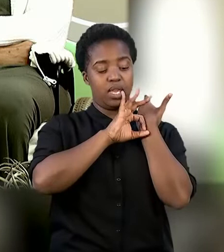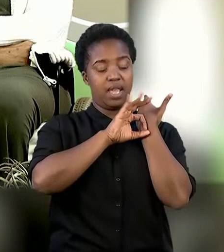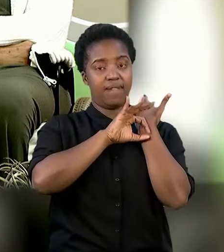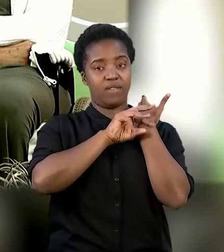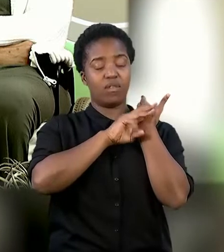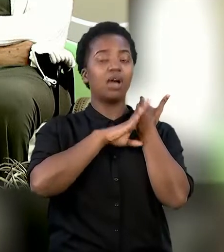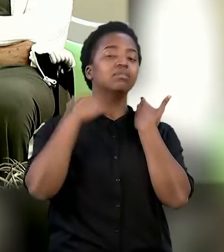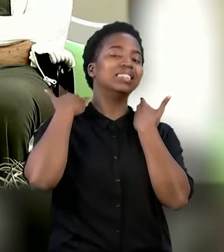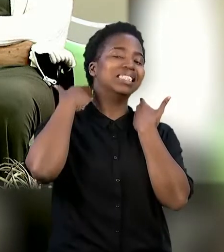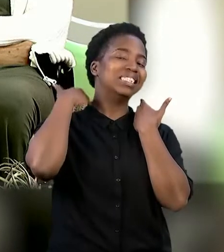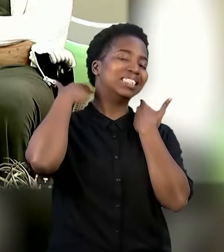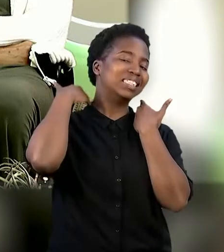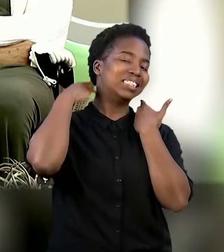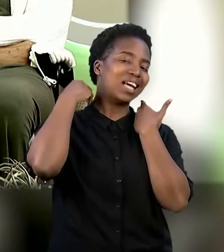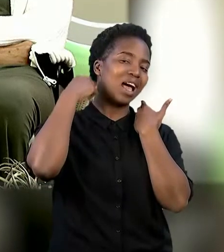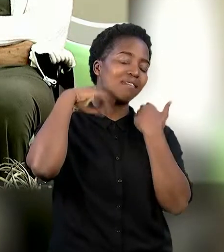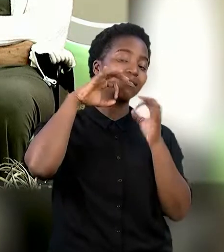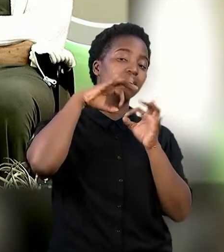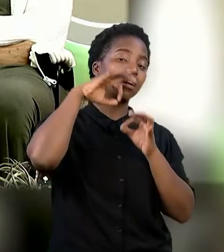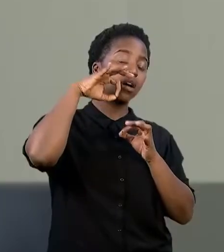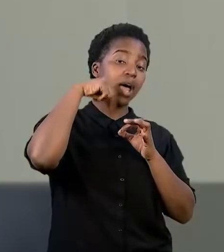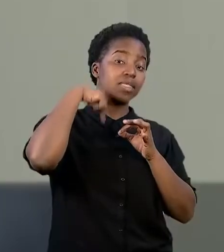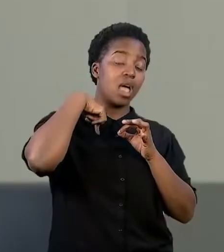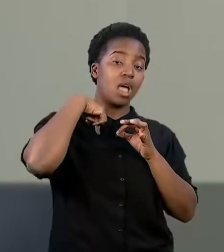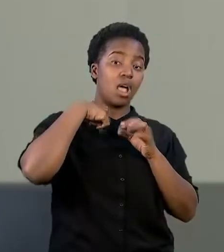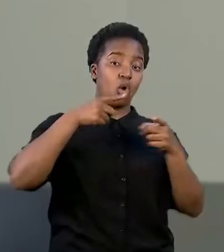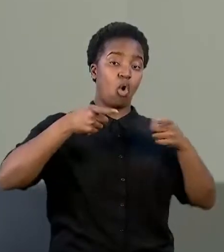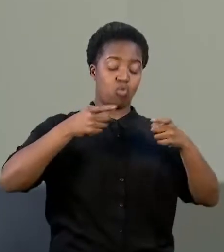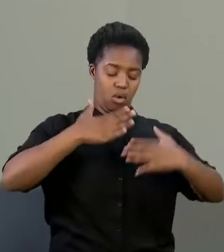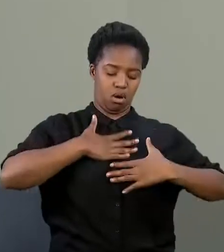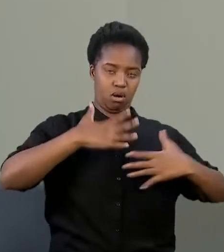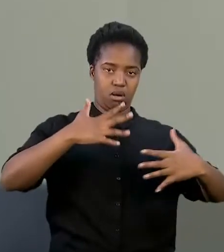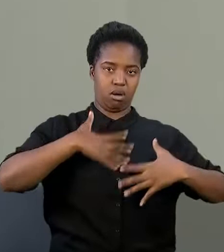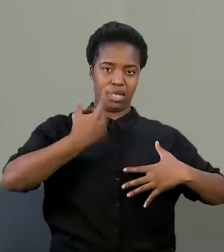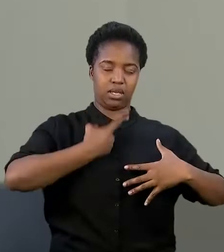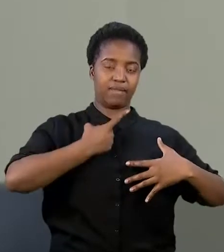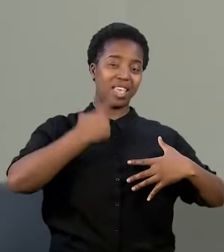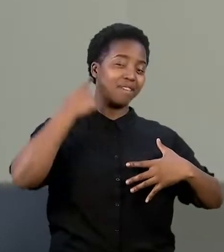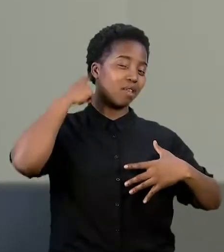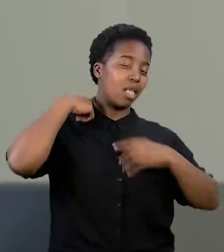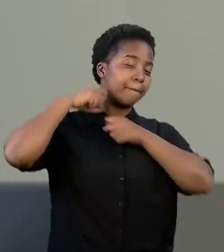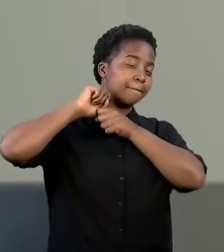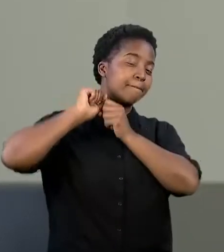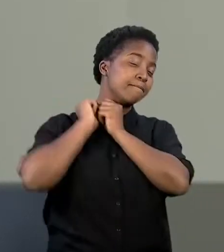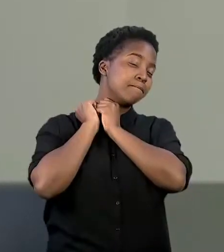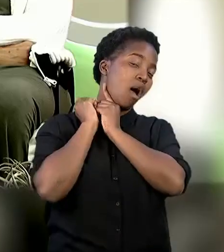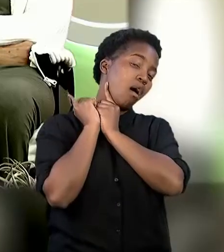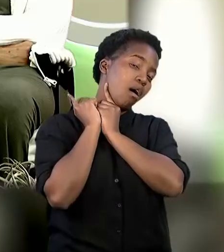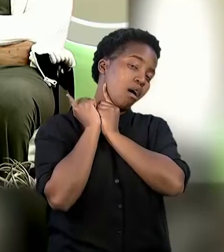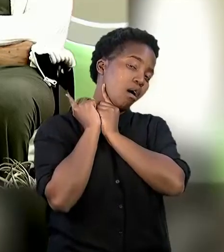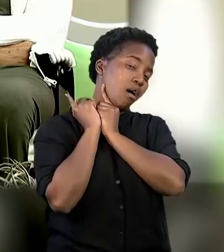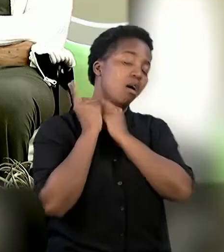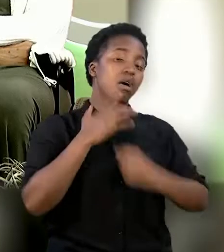3, 4, and 5, which is right up here, those nerves control voluntary breathing in your lungs. So if you break your neck